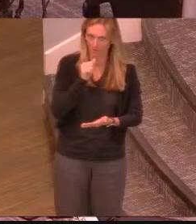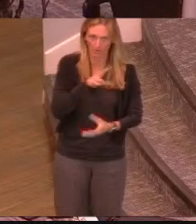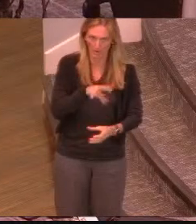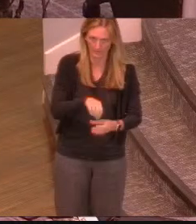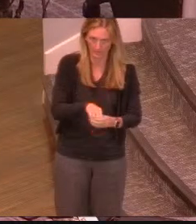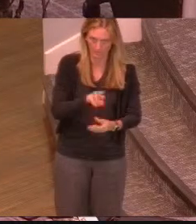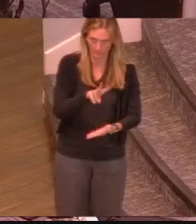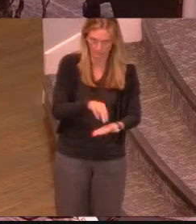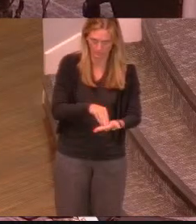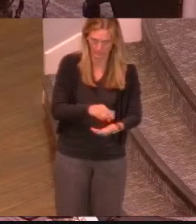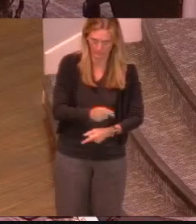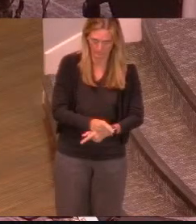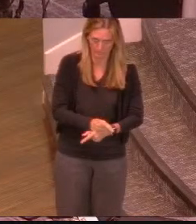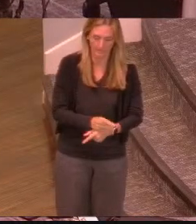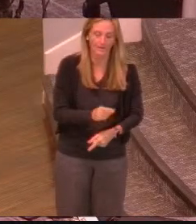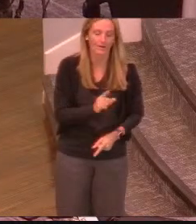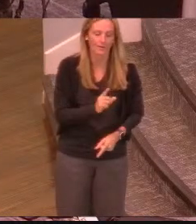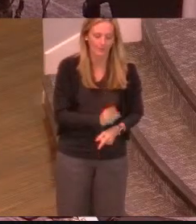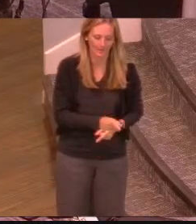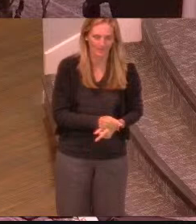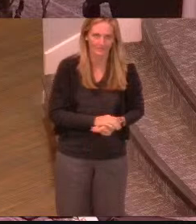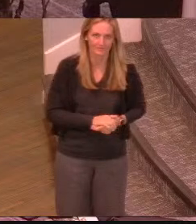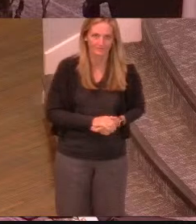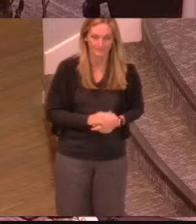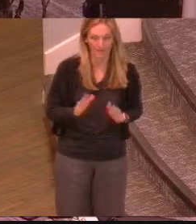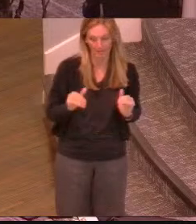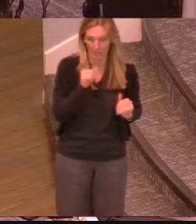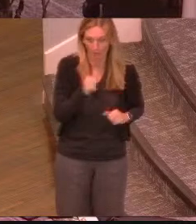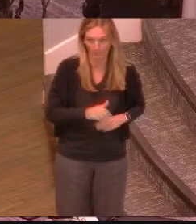Just checking. Thank you. I would hope not.